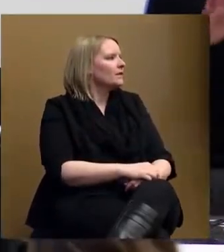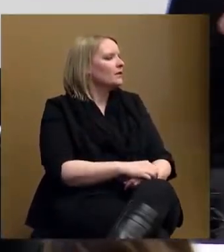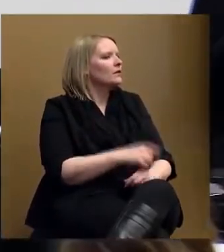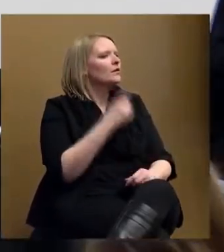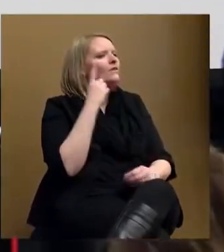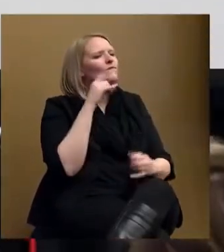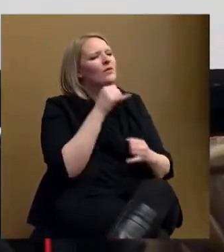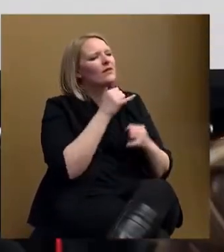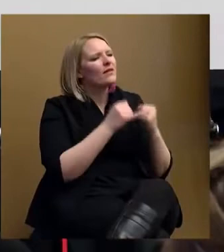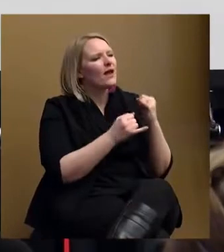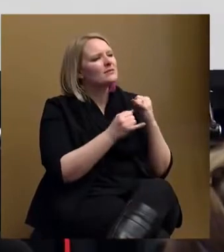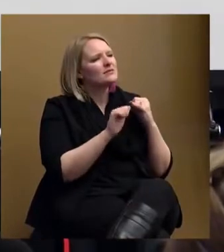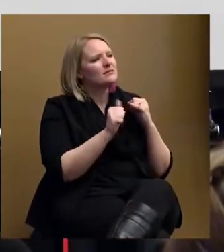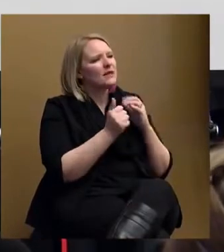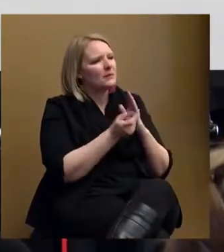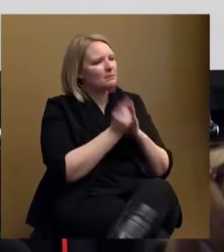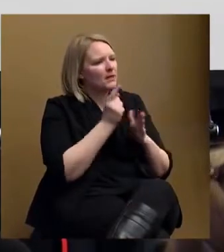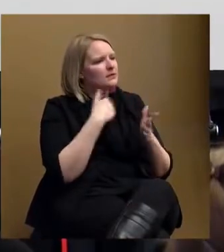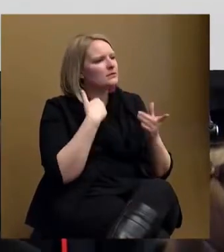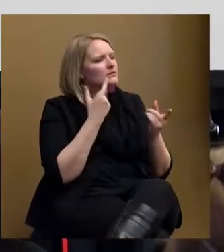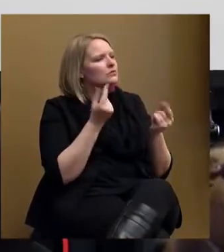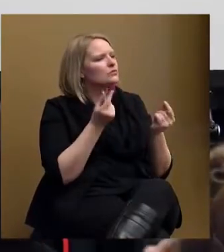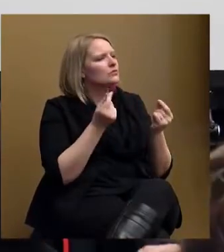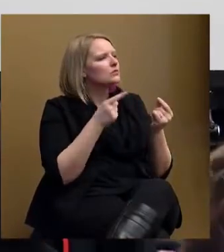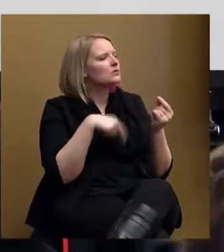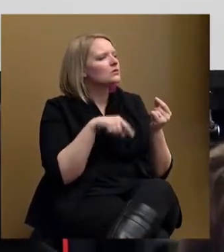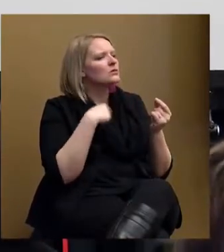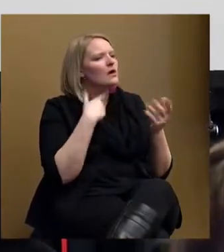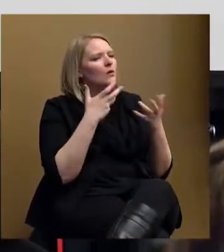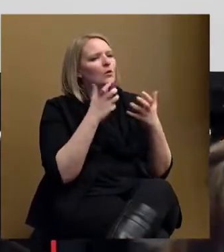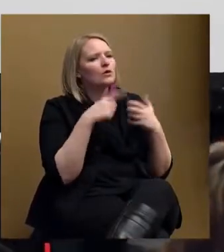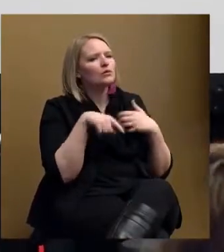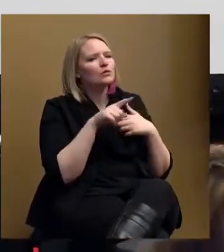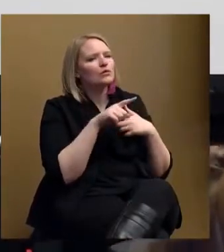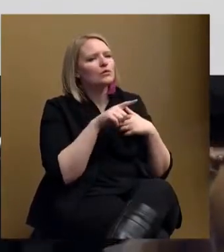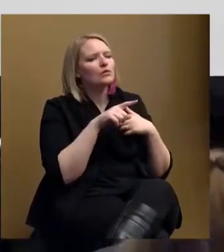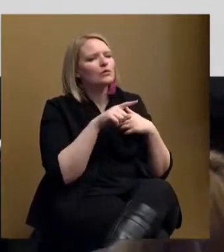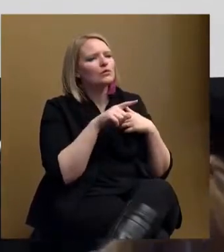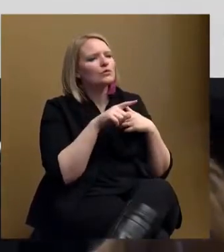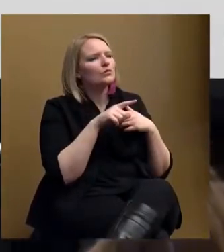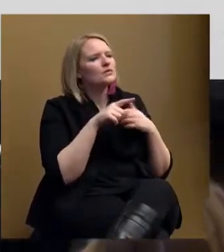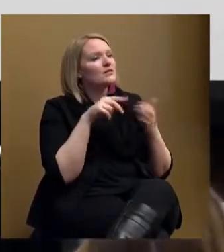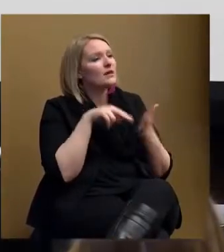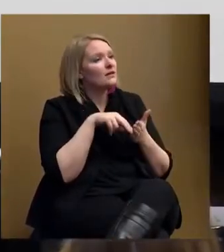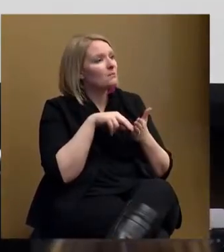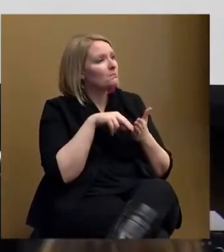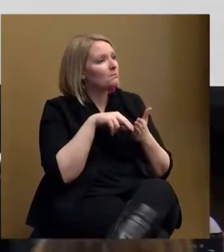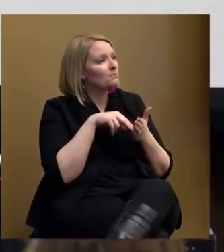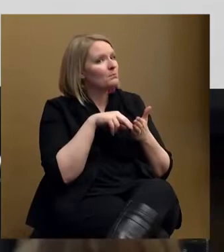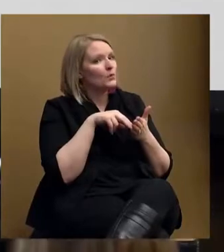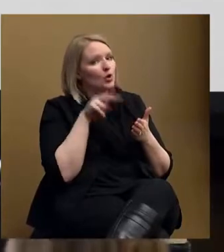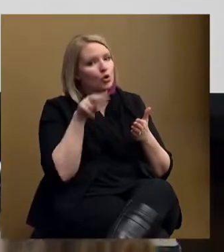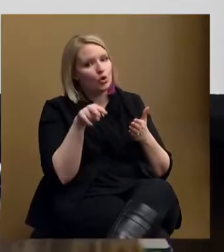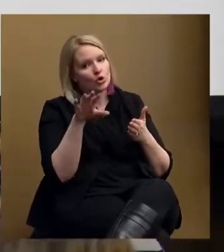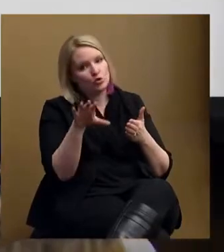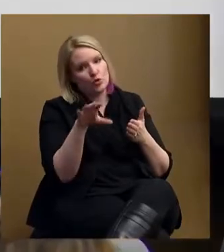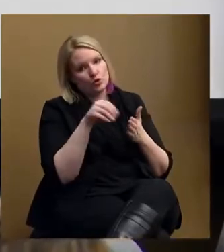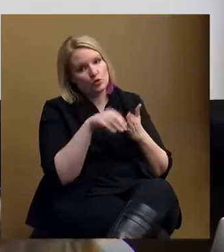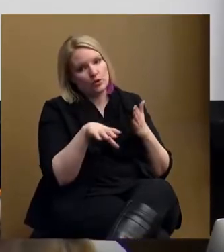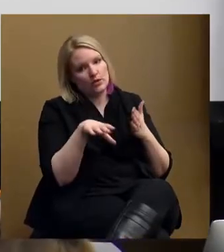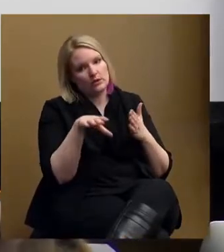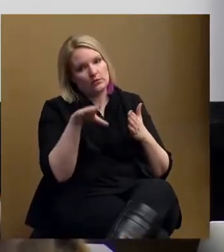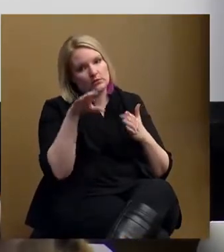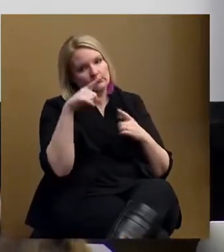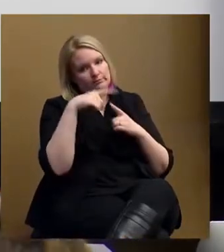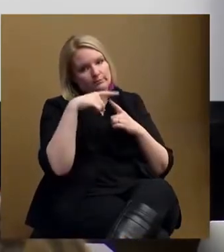last about 10 minutes, what I want you to do is I want you to kind of stand up and look at your picture of your student. It's not an